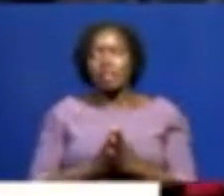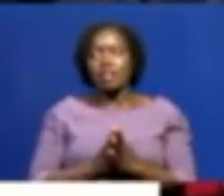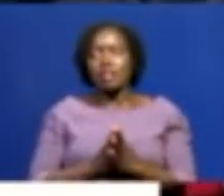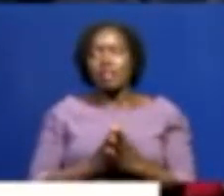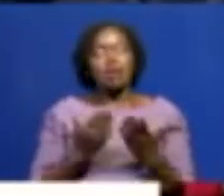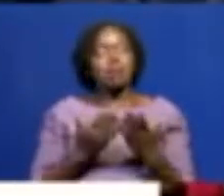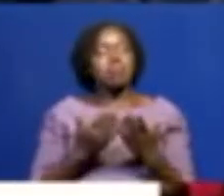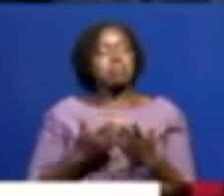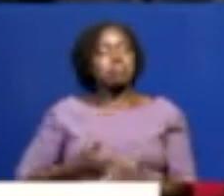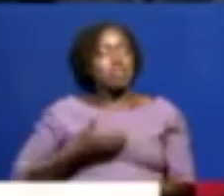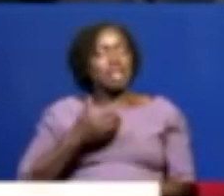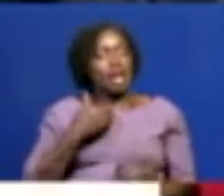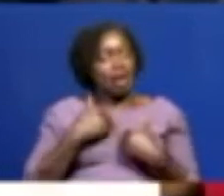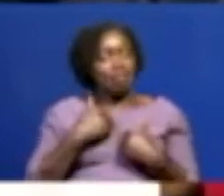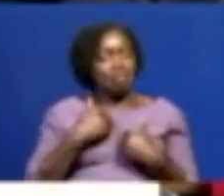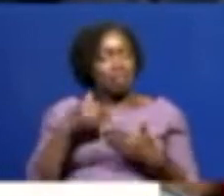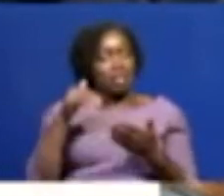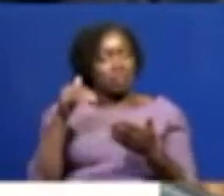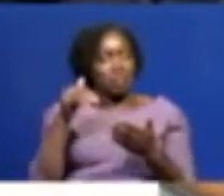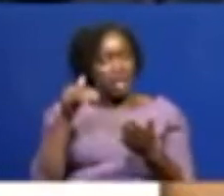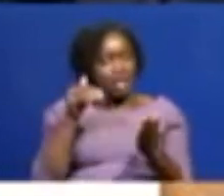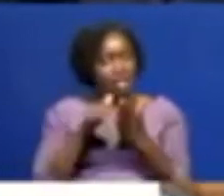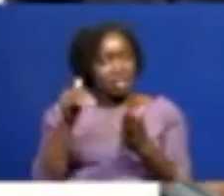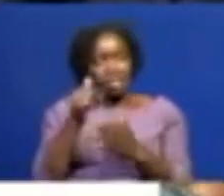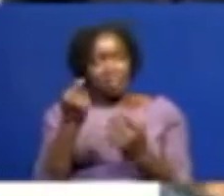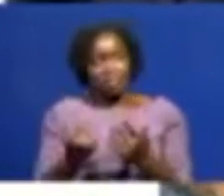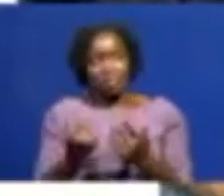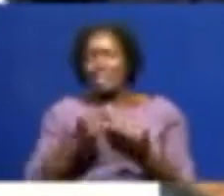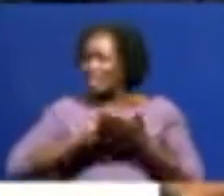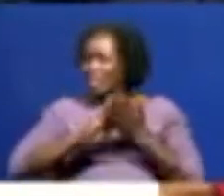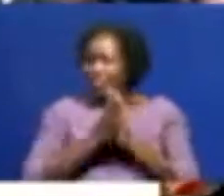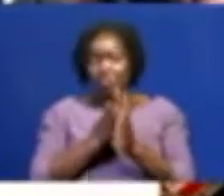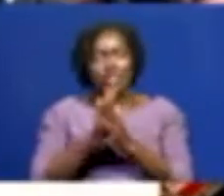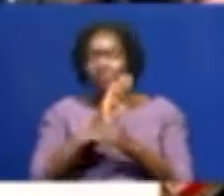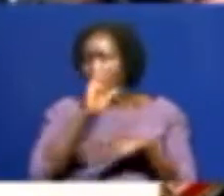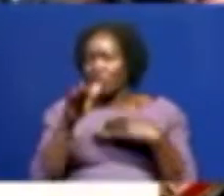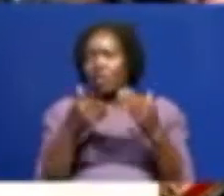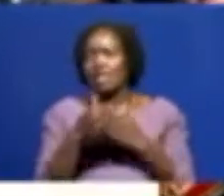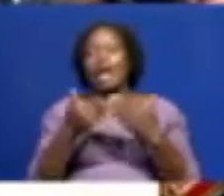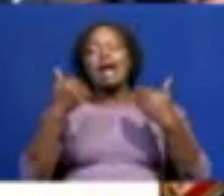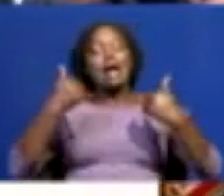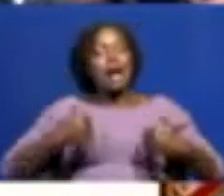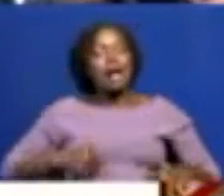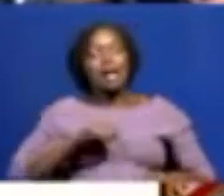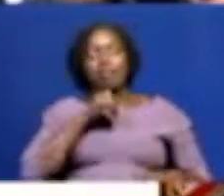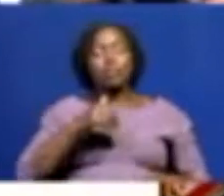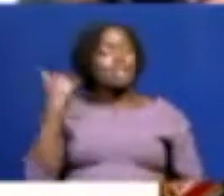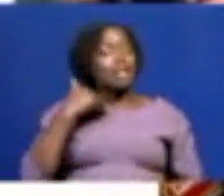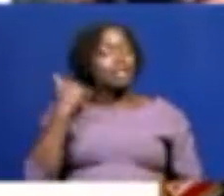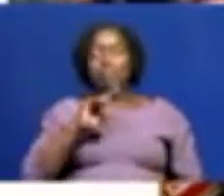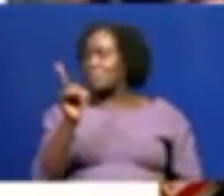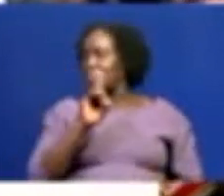scobus with anybody. In fact, from what he has shared with me, he has forgiven his perpetrators. I am not a criminal person. I'm